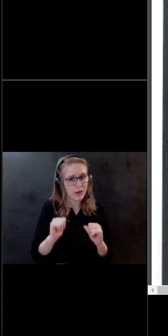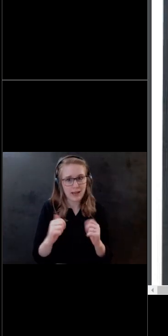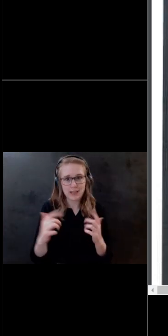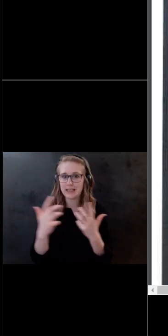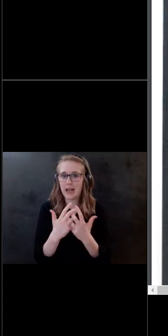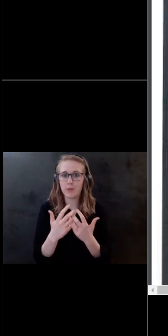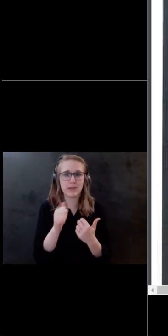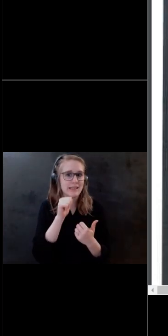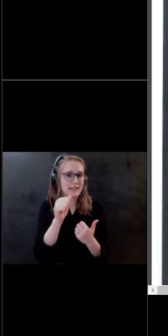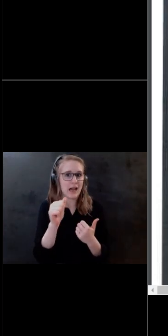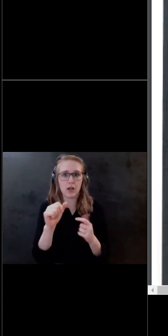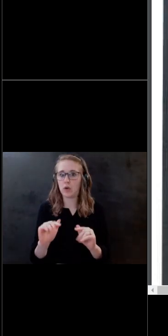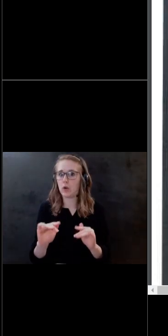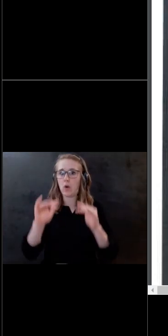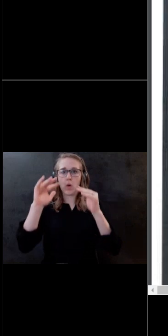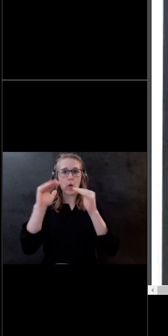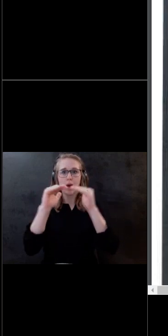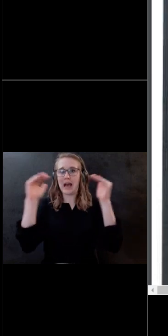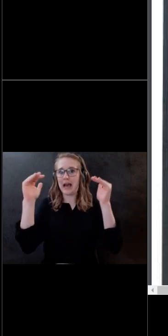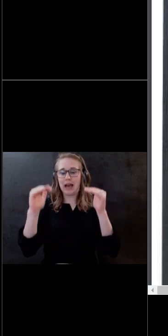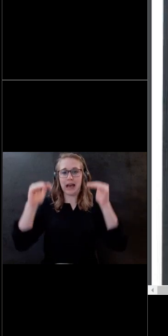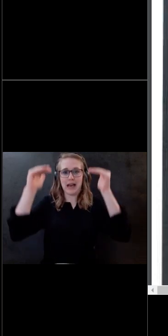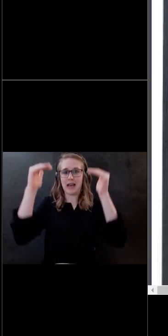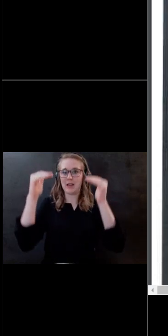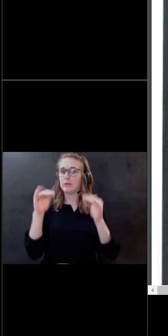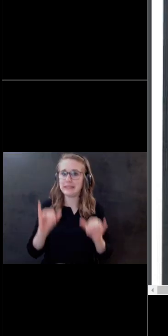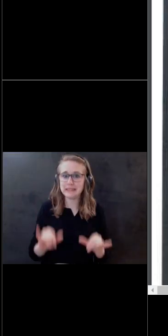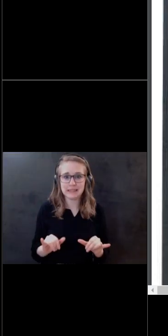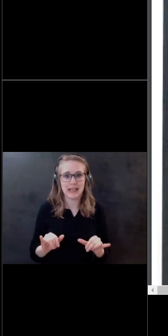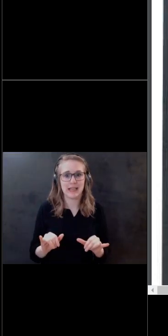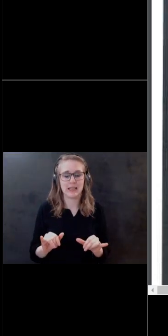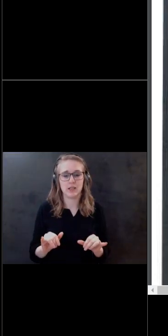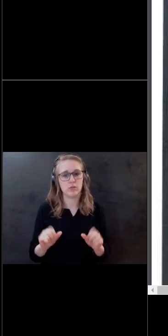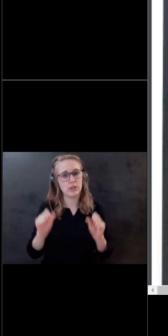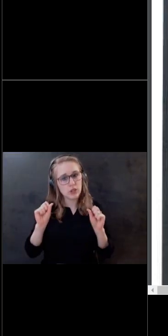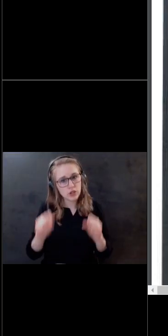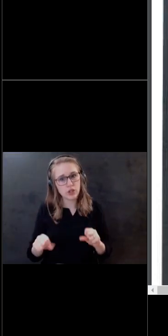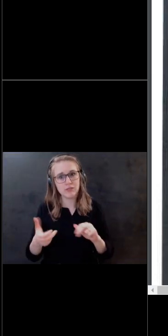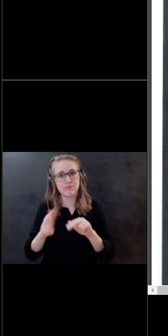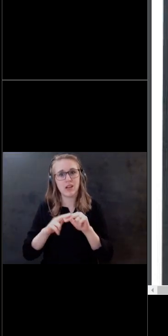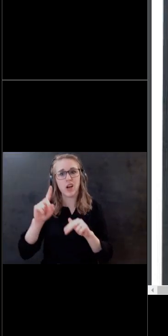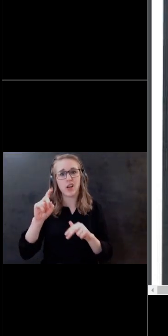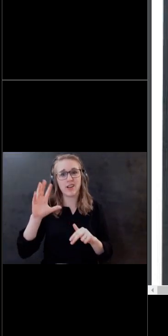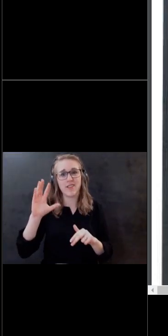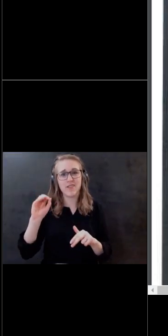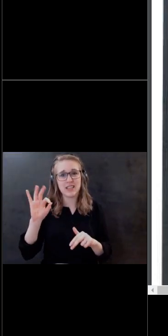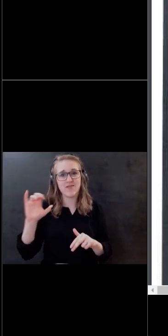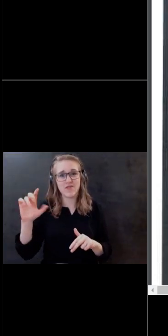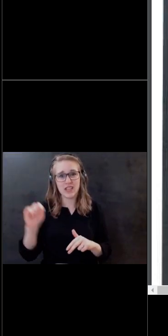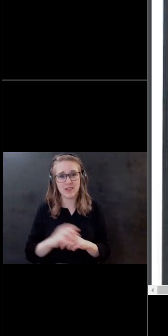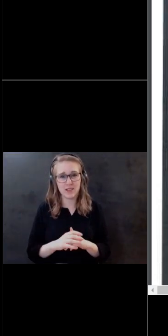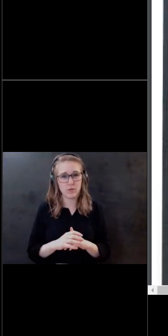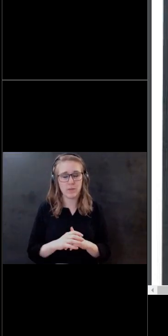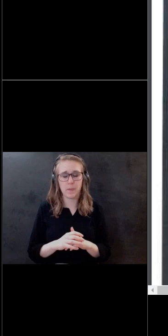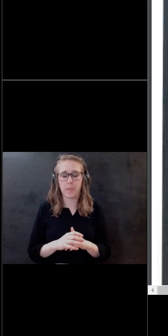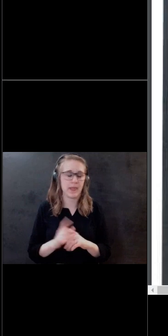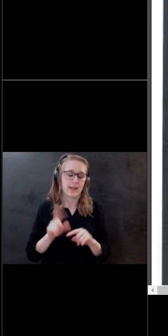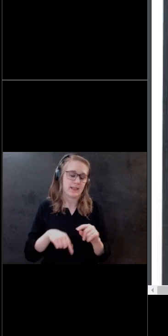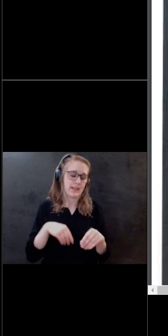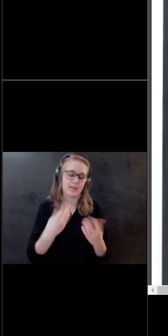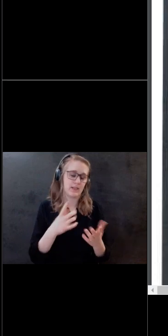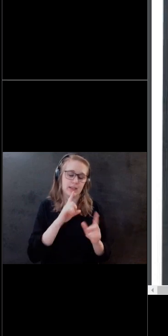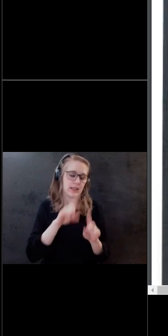didn't go higher. We stayed where it was before, and we could have gone to 150 feet. So I can't give you that